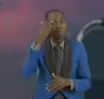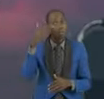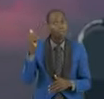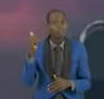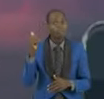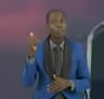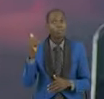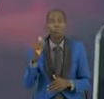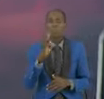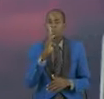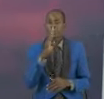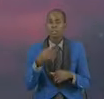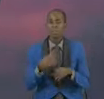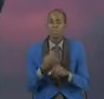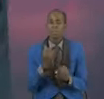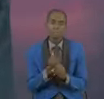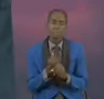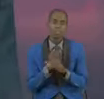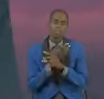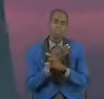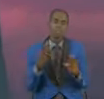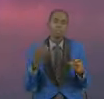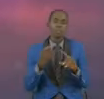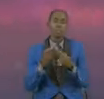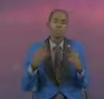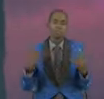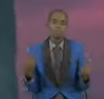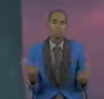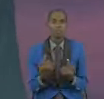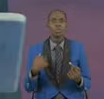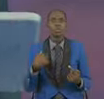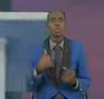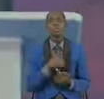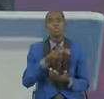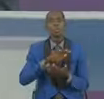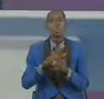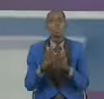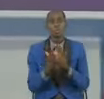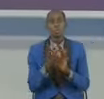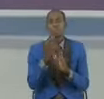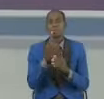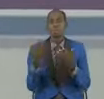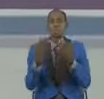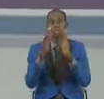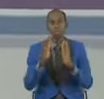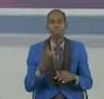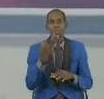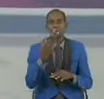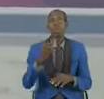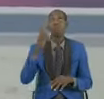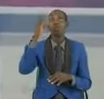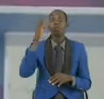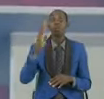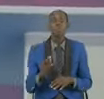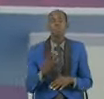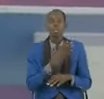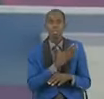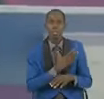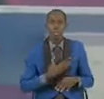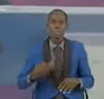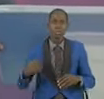made free from sin, we became the servants of God, and we live